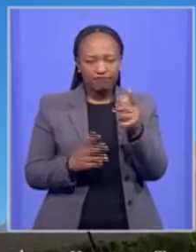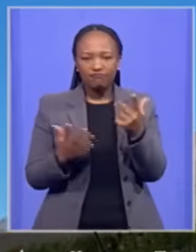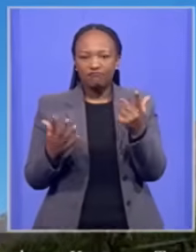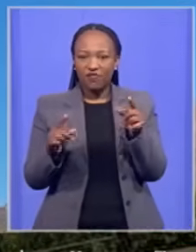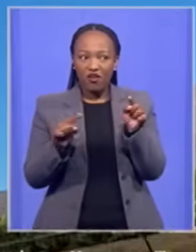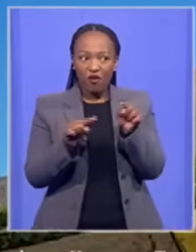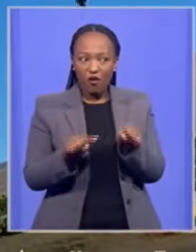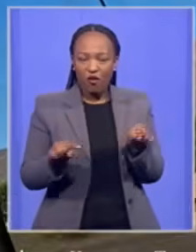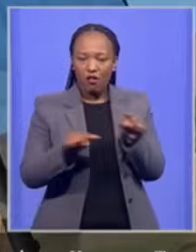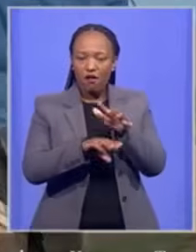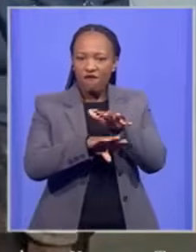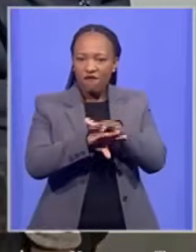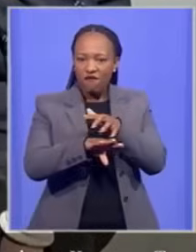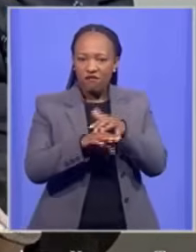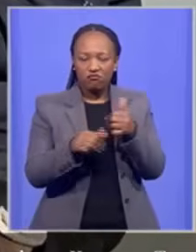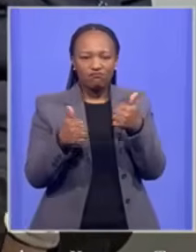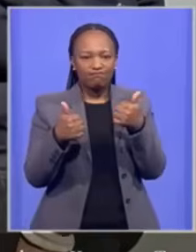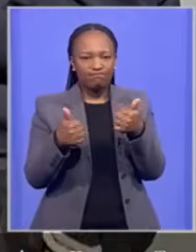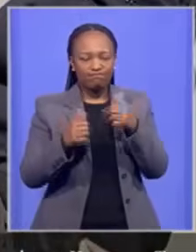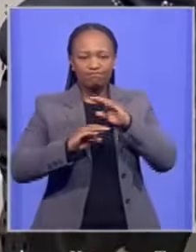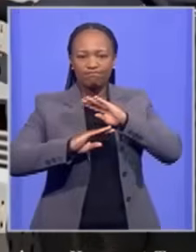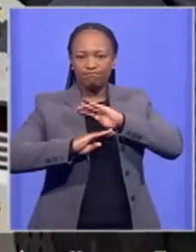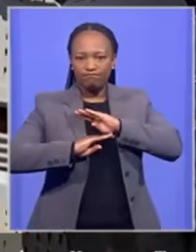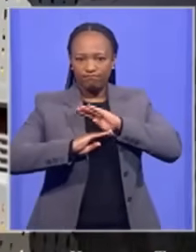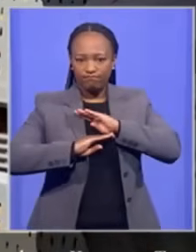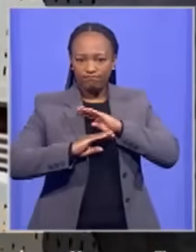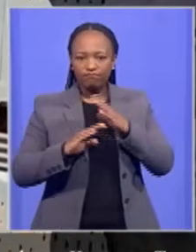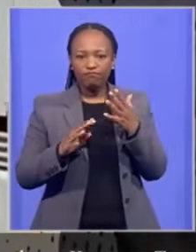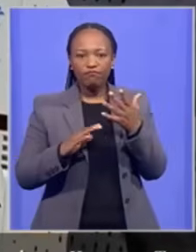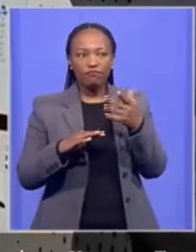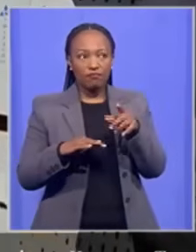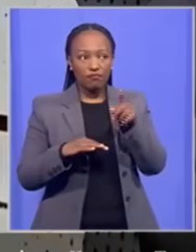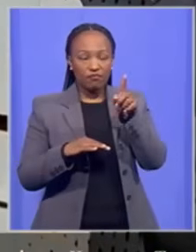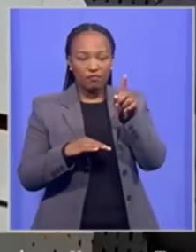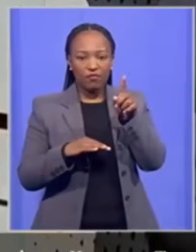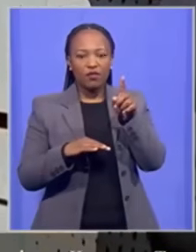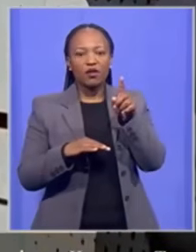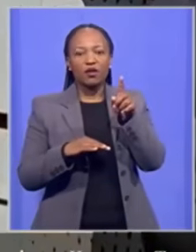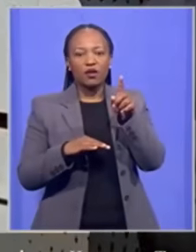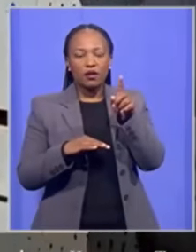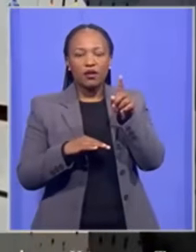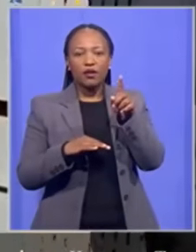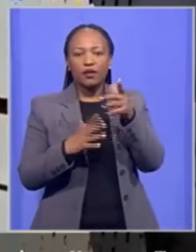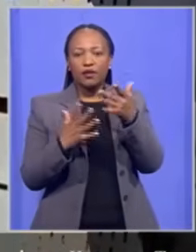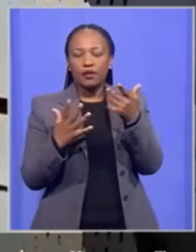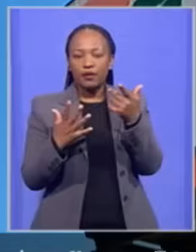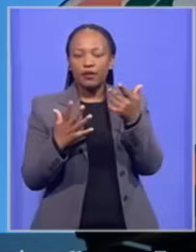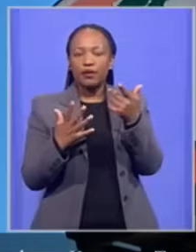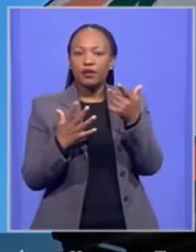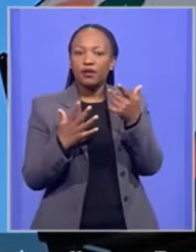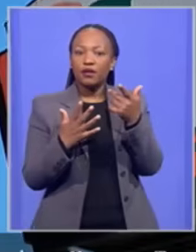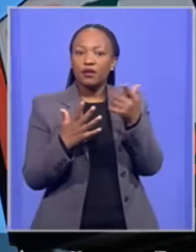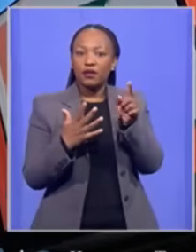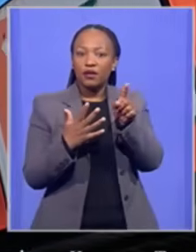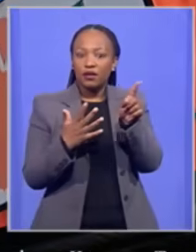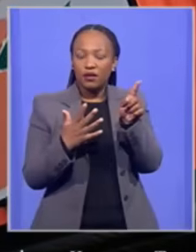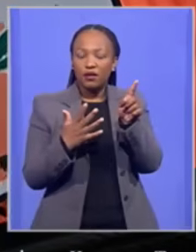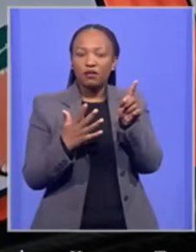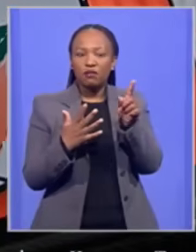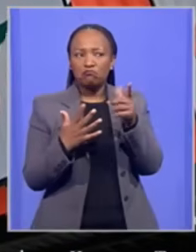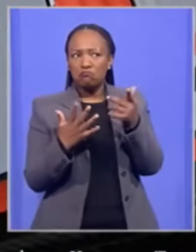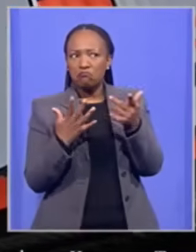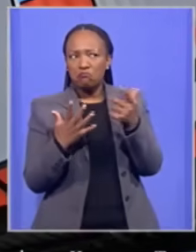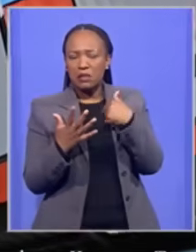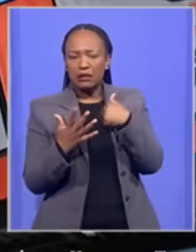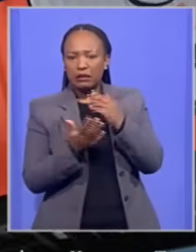ka moka ba komana ba dila bapile ke mo re kgone go kwetša tsona dipelaelo tša gore ba re botse gore ba belaela